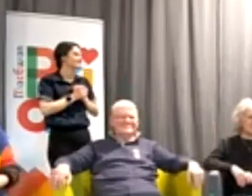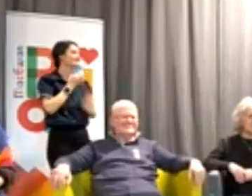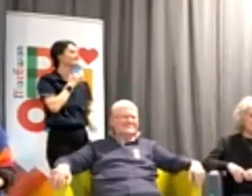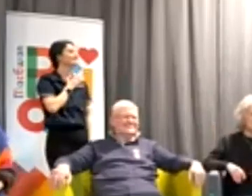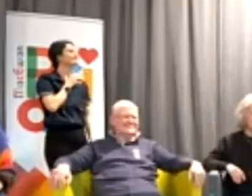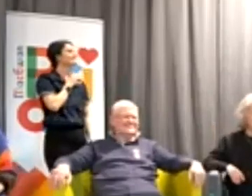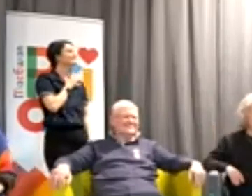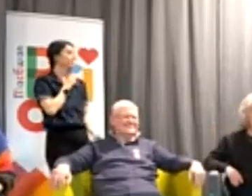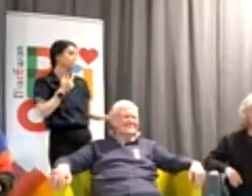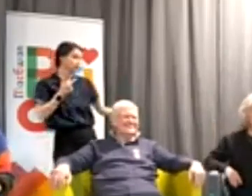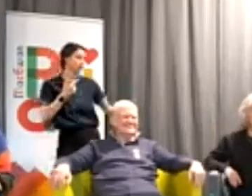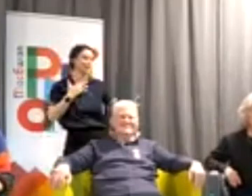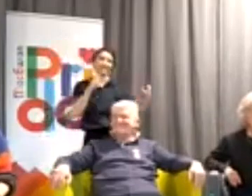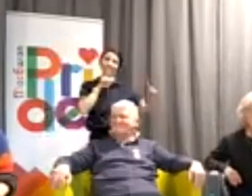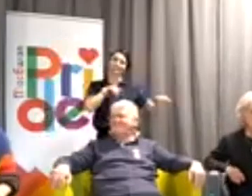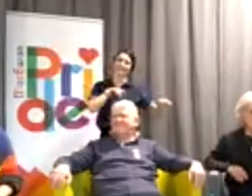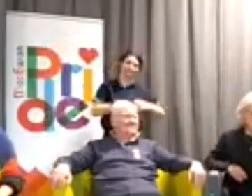I'll answer that.